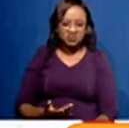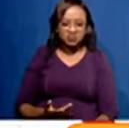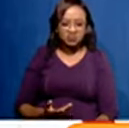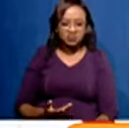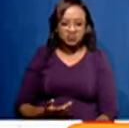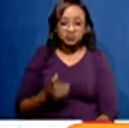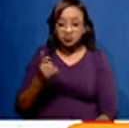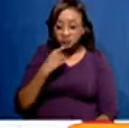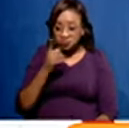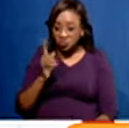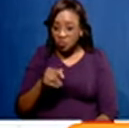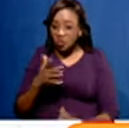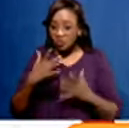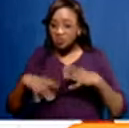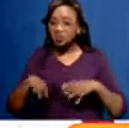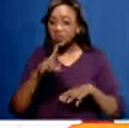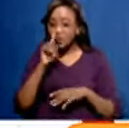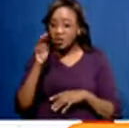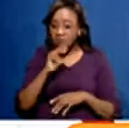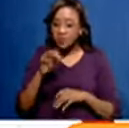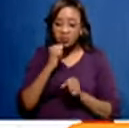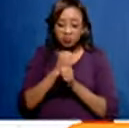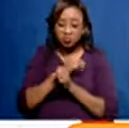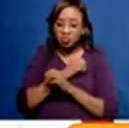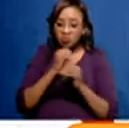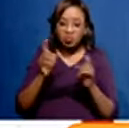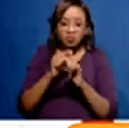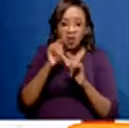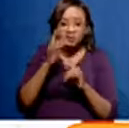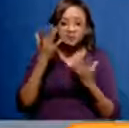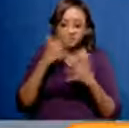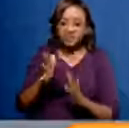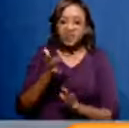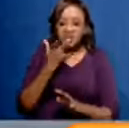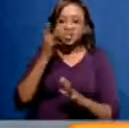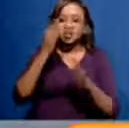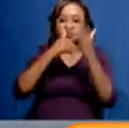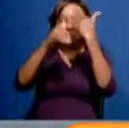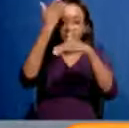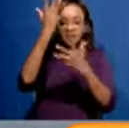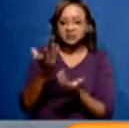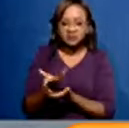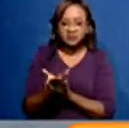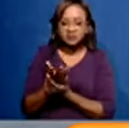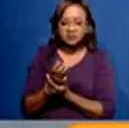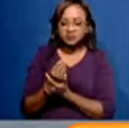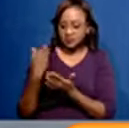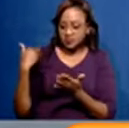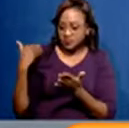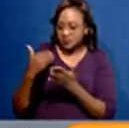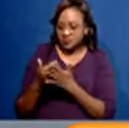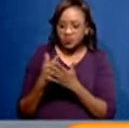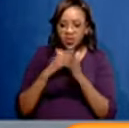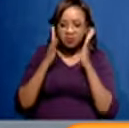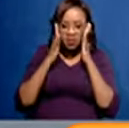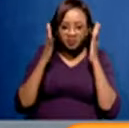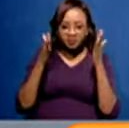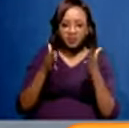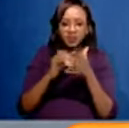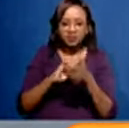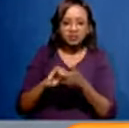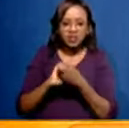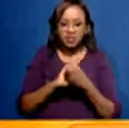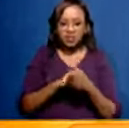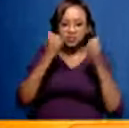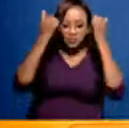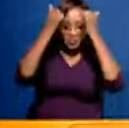out of work. Mm-hmm. So, in the last few days, I particularly focused on engaging with students. Why students? Because they're